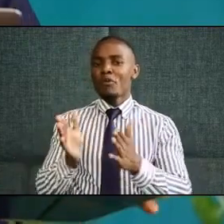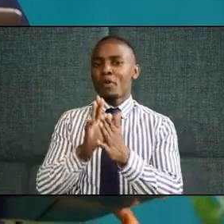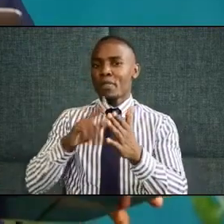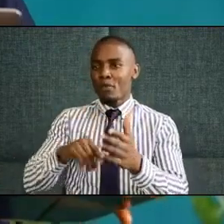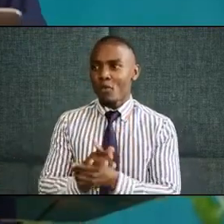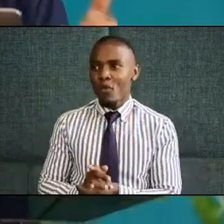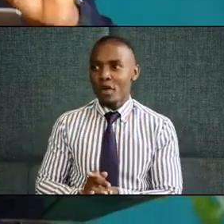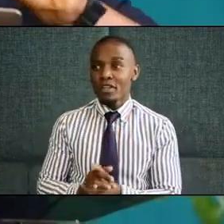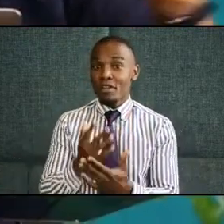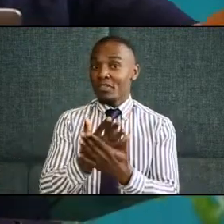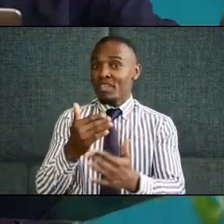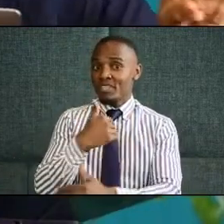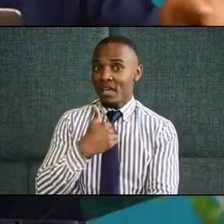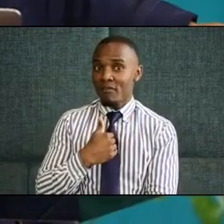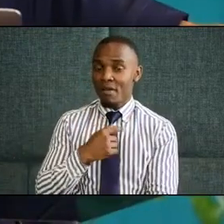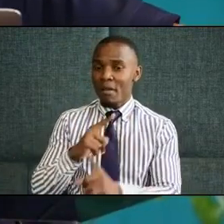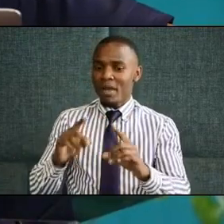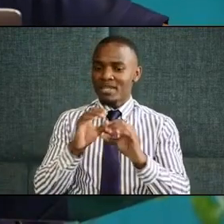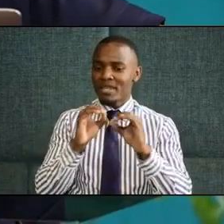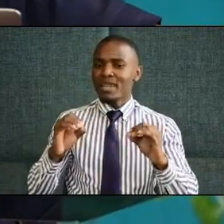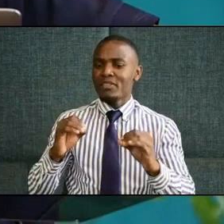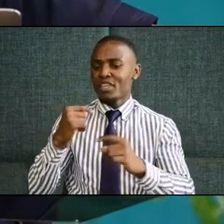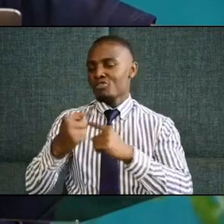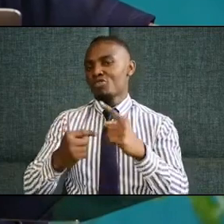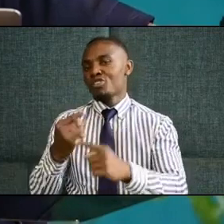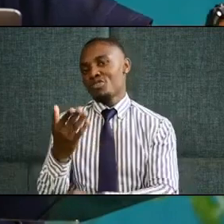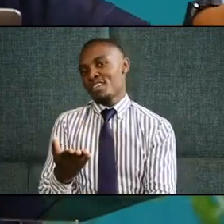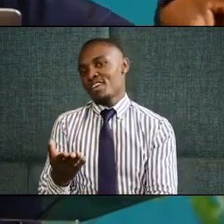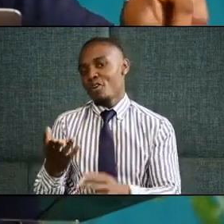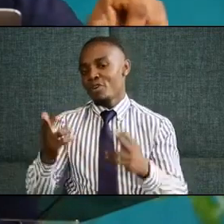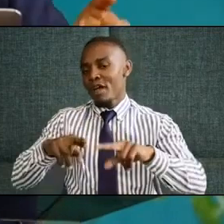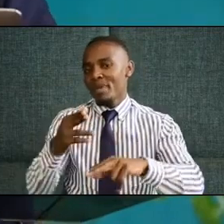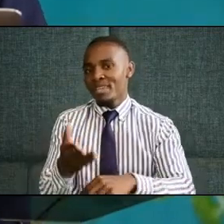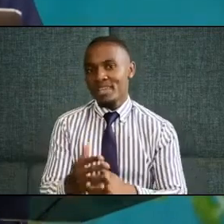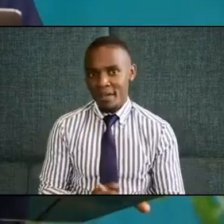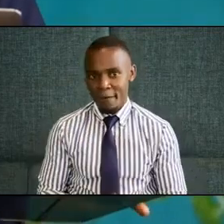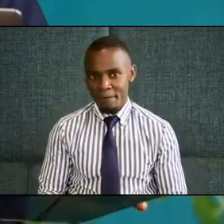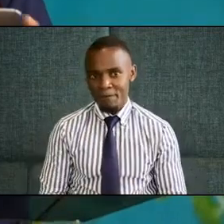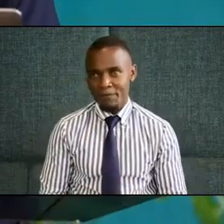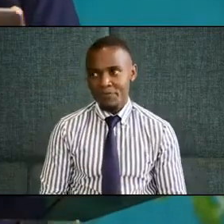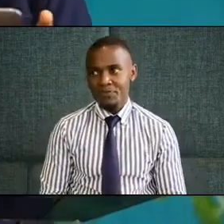glamour. Listen, nothing is going on here.